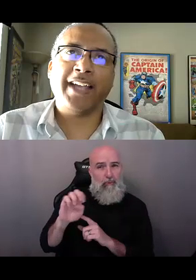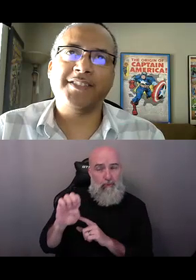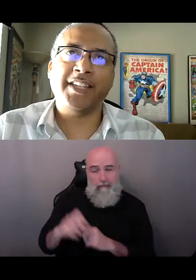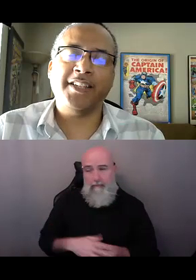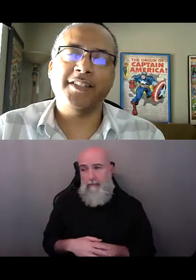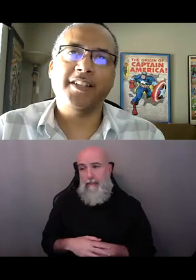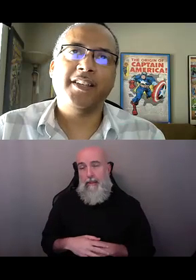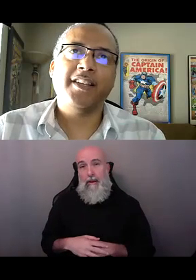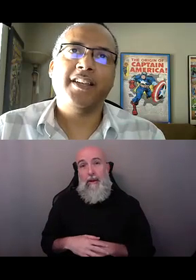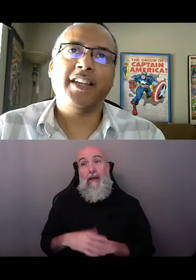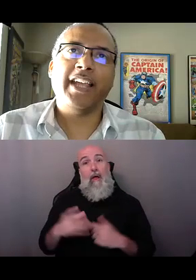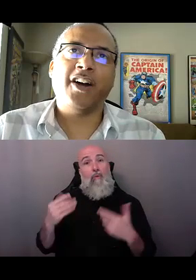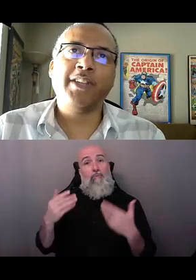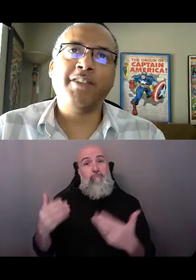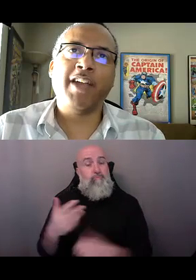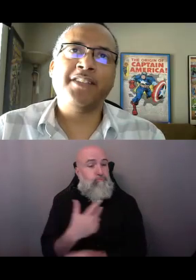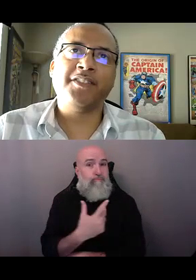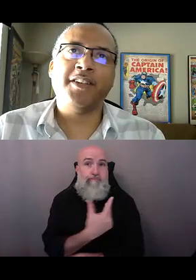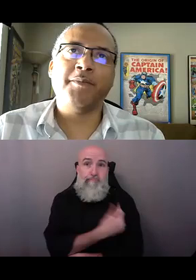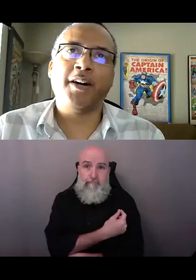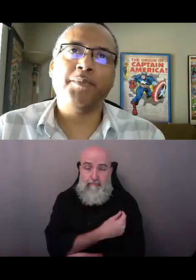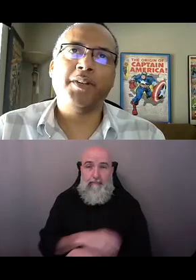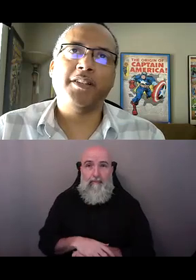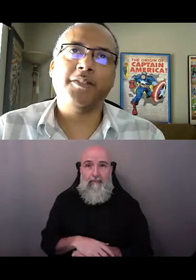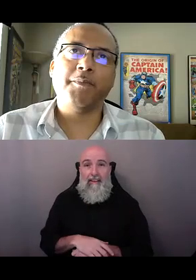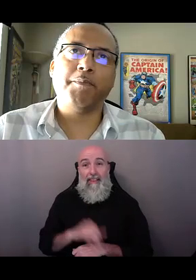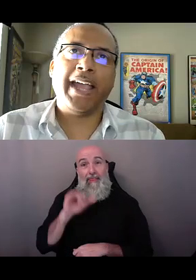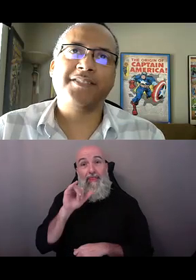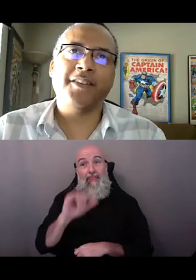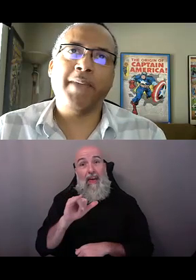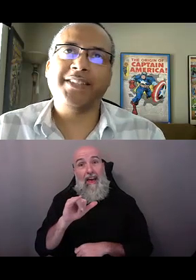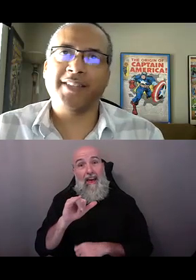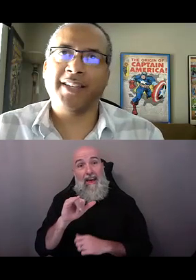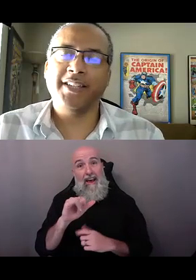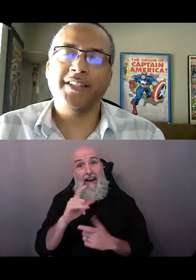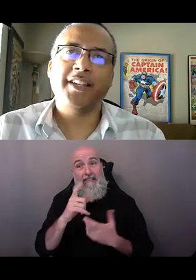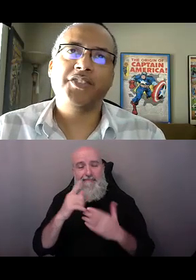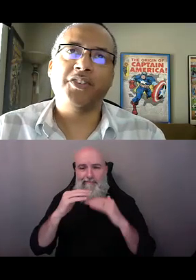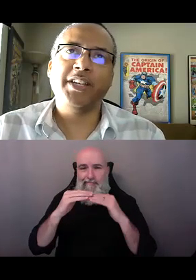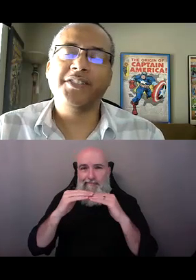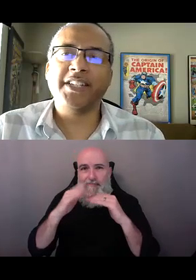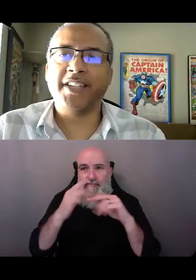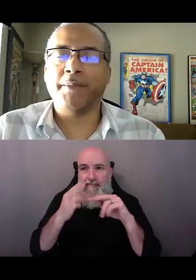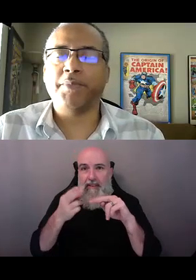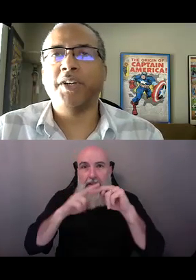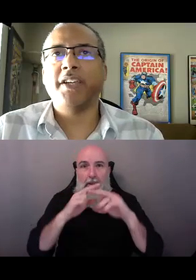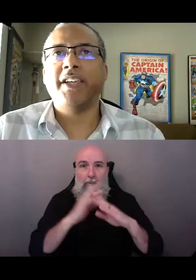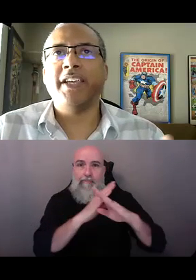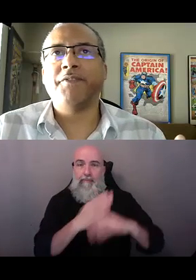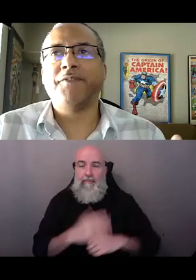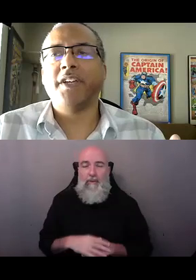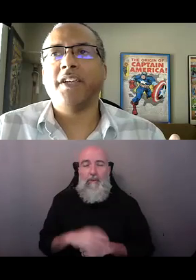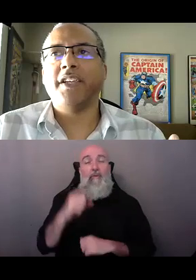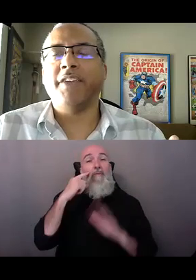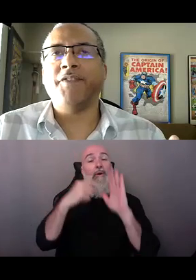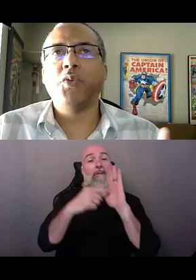the vaccine, it only raises them up past their baseline. So here's an example.